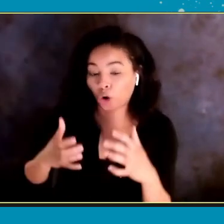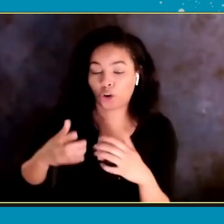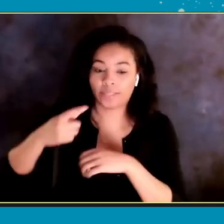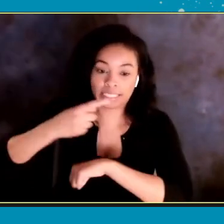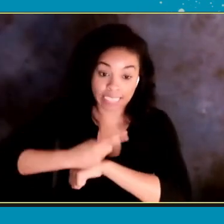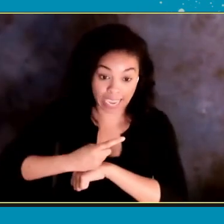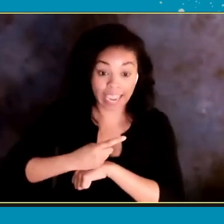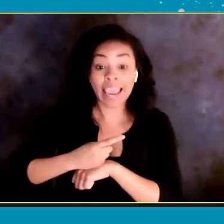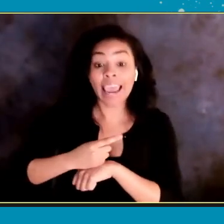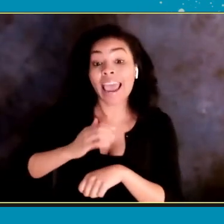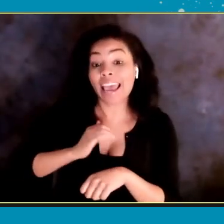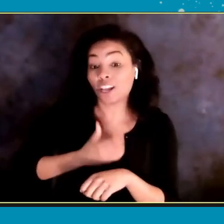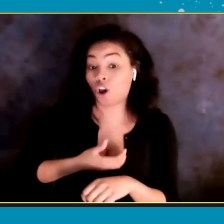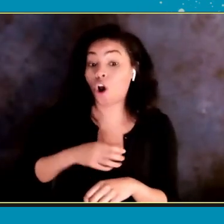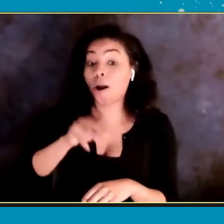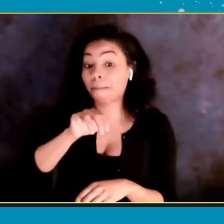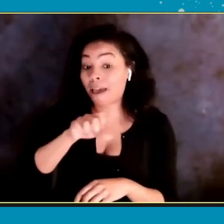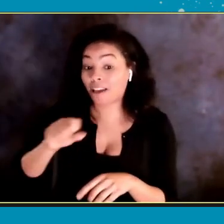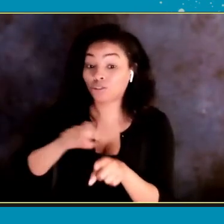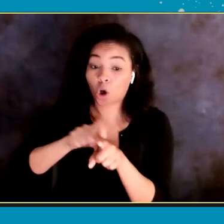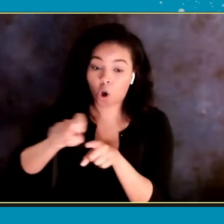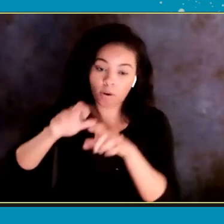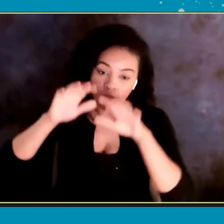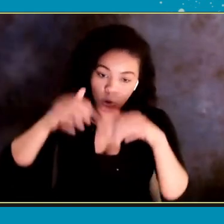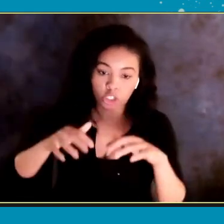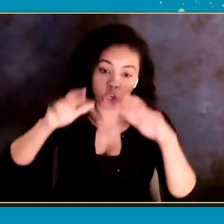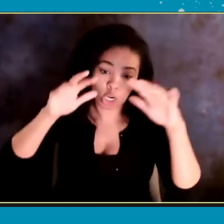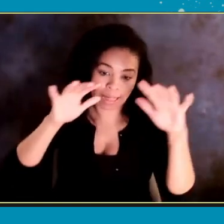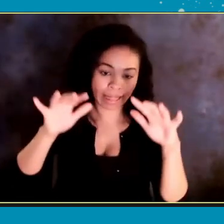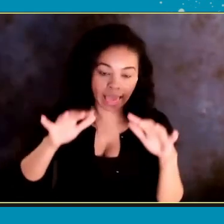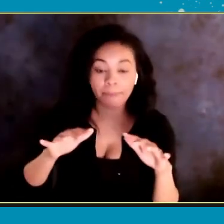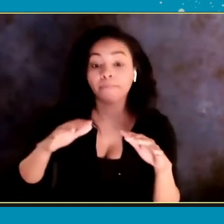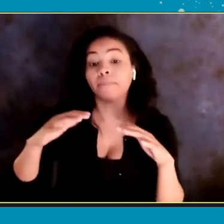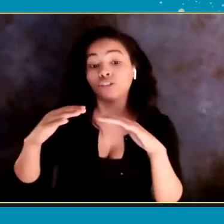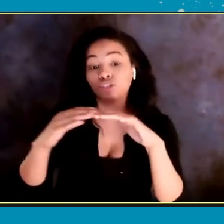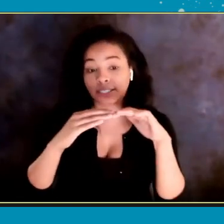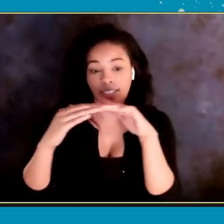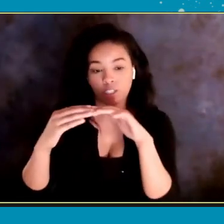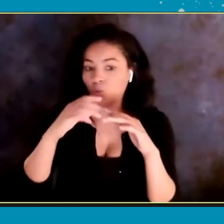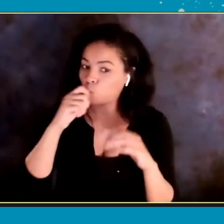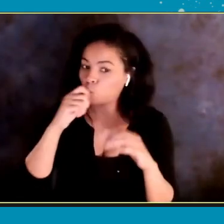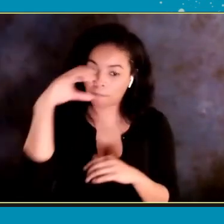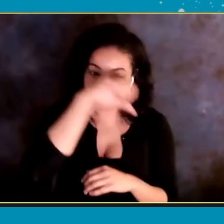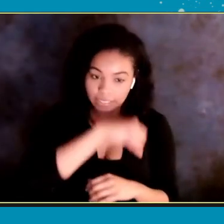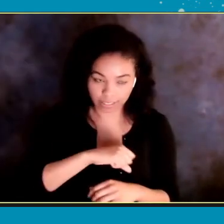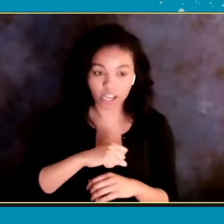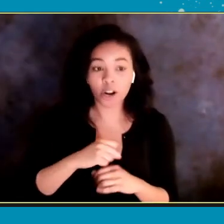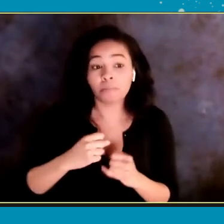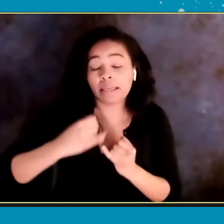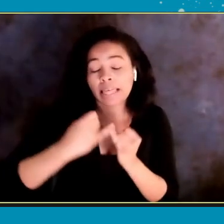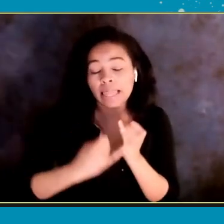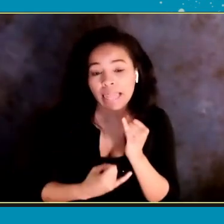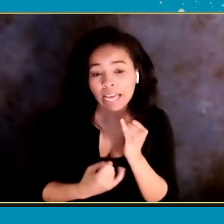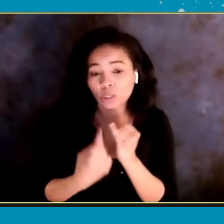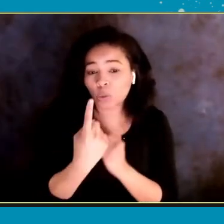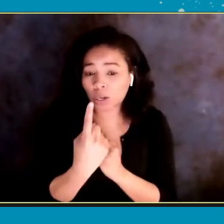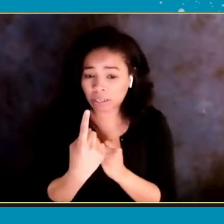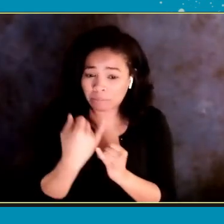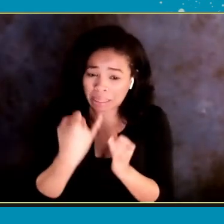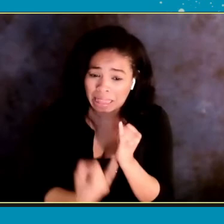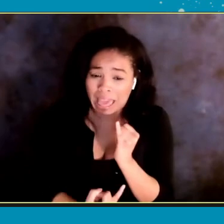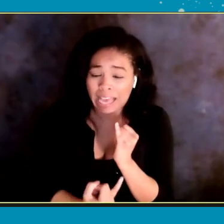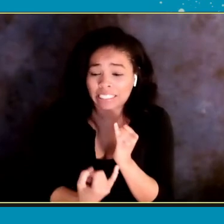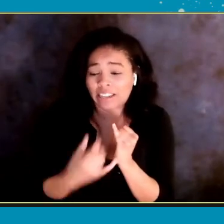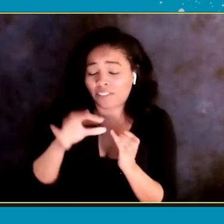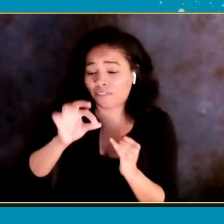on climate justice. Don't miss it. Please join us. It'll be the last, I know, the last of the Frontline